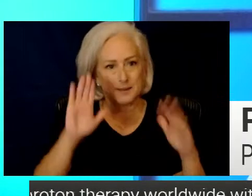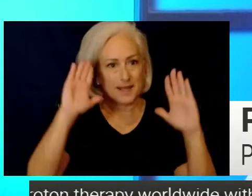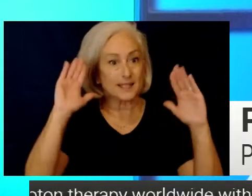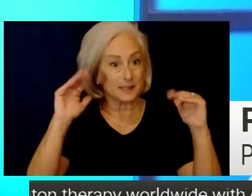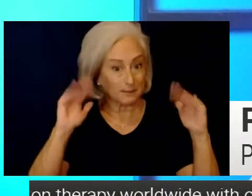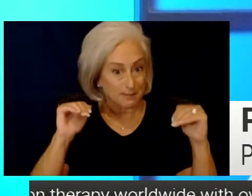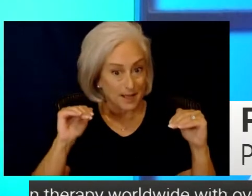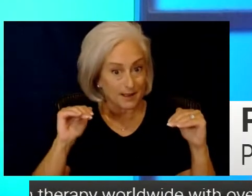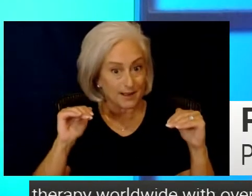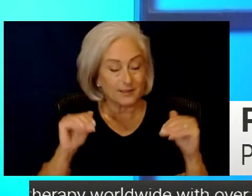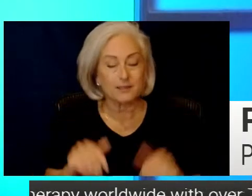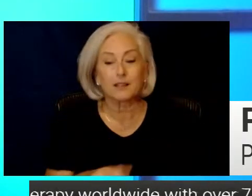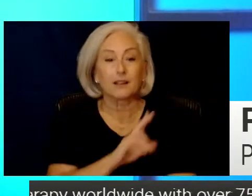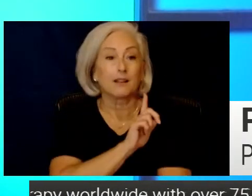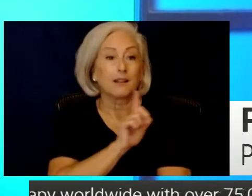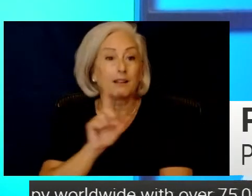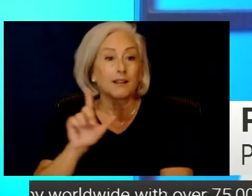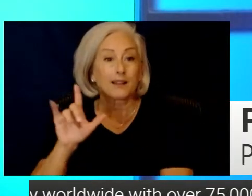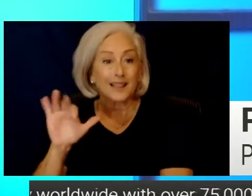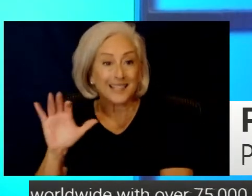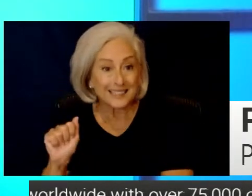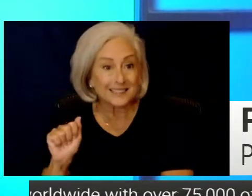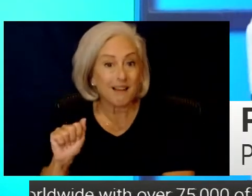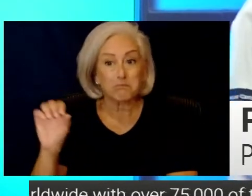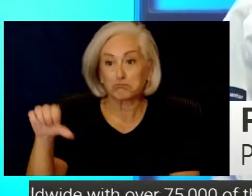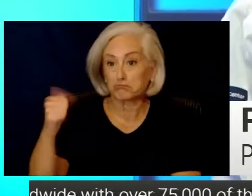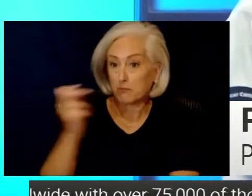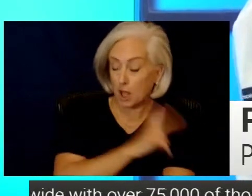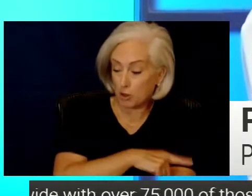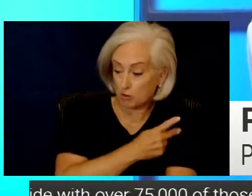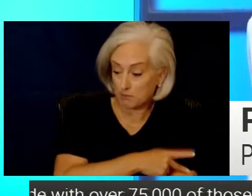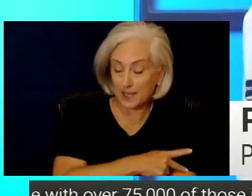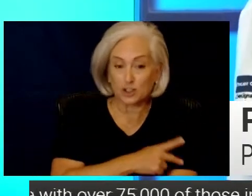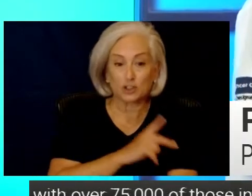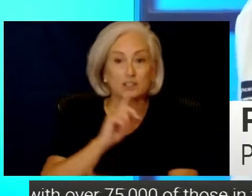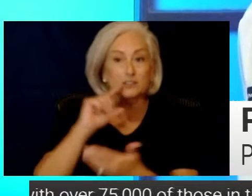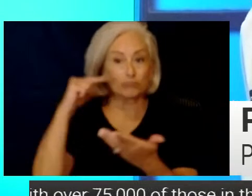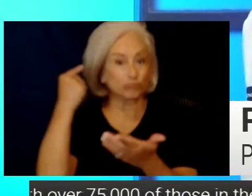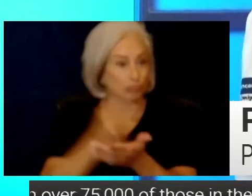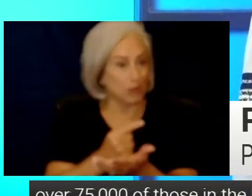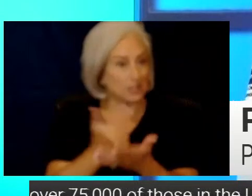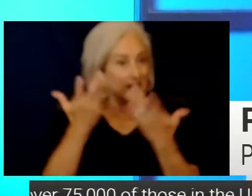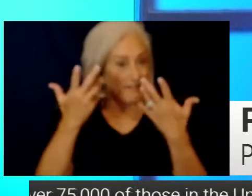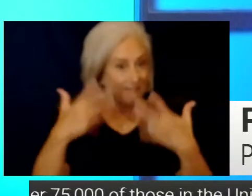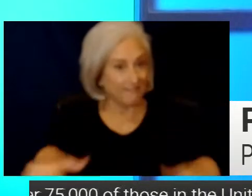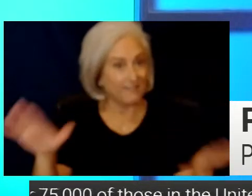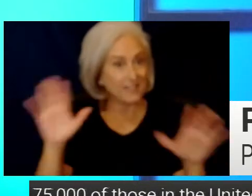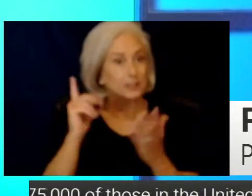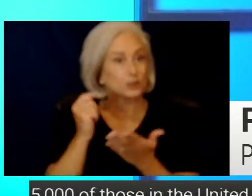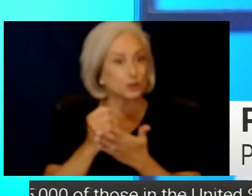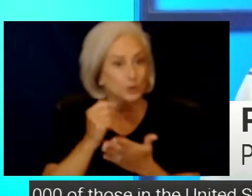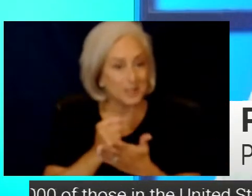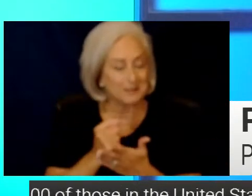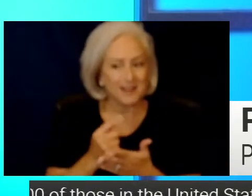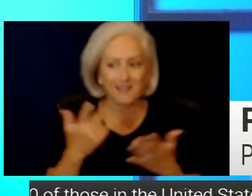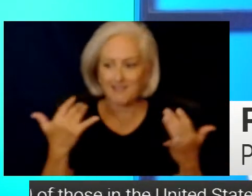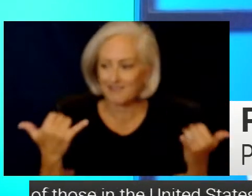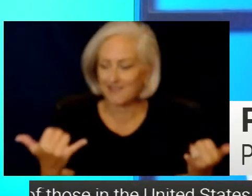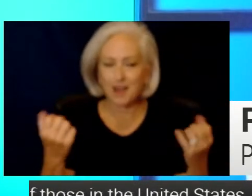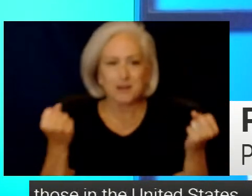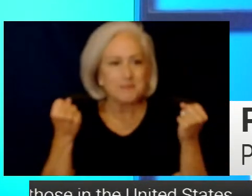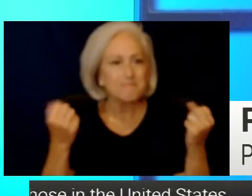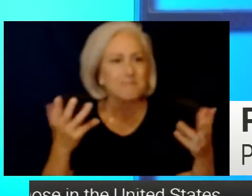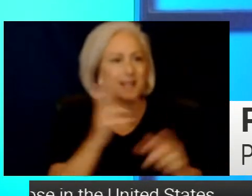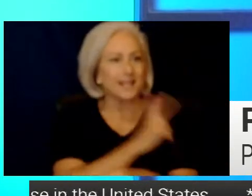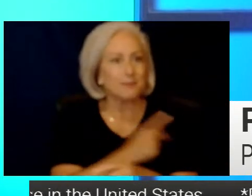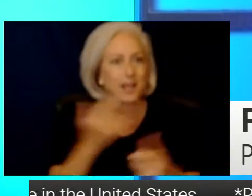patients from treatment. I think it's really, and we're really having a large demand of patients really calling, asking about whether proton therapy is right for them. So it's really